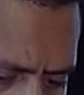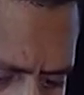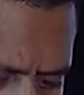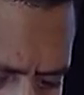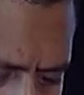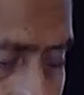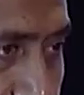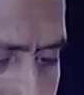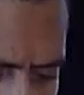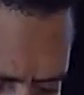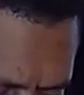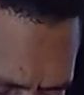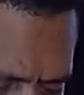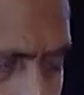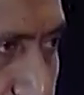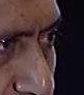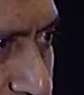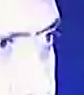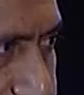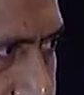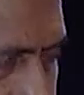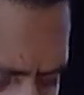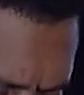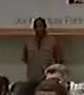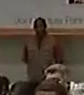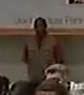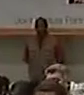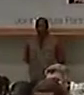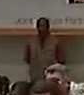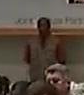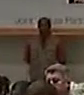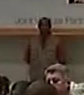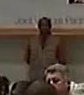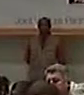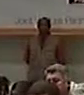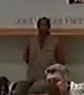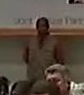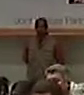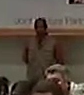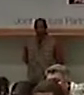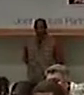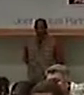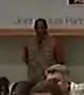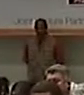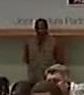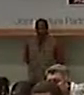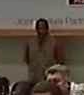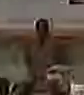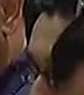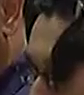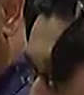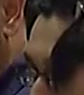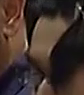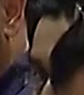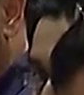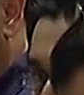processes or due diligence checks, and this partnership with a fellow MSG business partner also augurs well, especially with Fiji's Prime